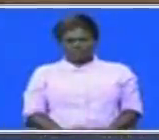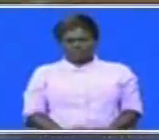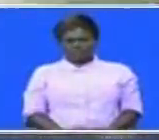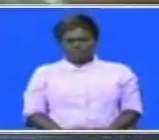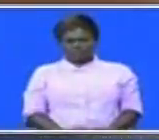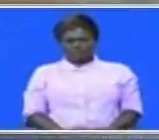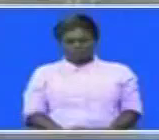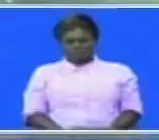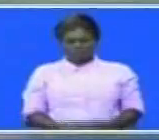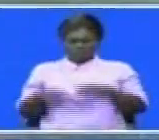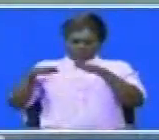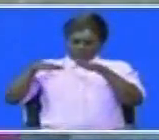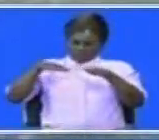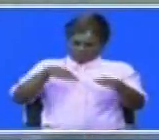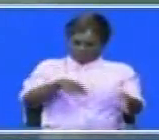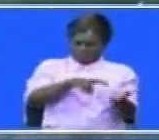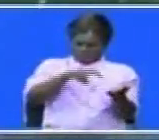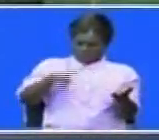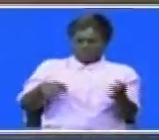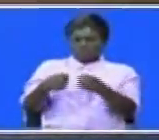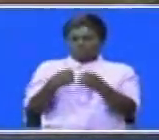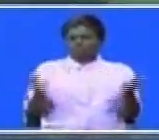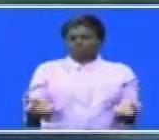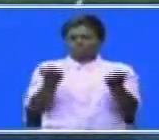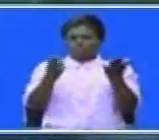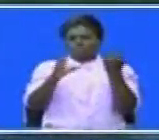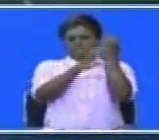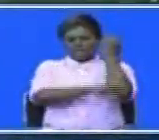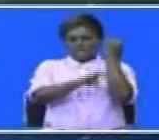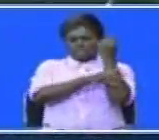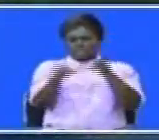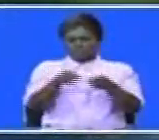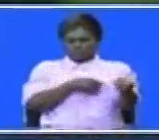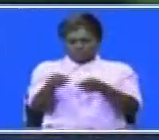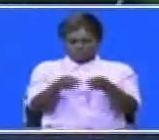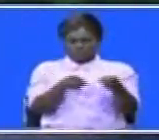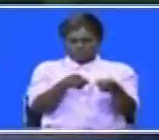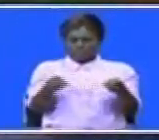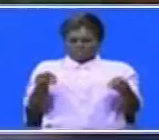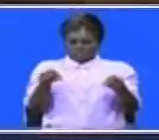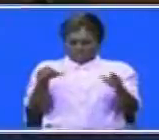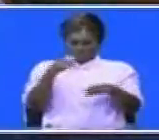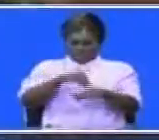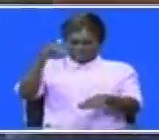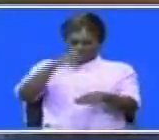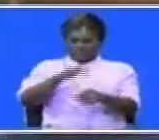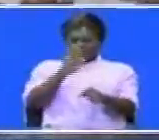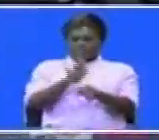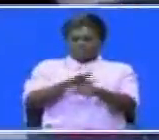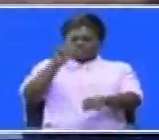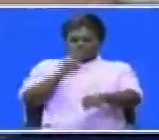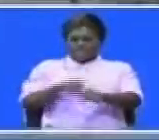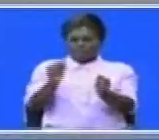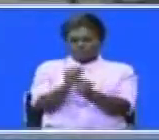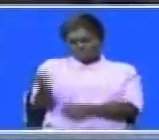The skydive was the CS's unconventional challenge to promote the country's resurgent tourism industry, which has been blighted by years of terrorist attacks and negative